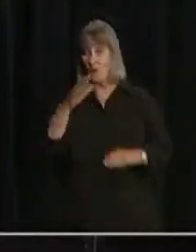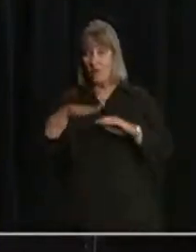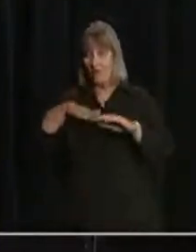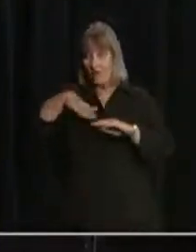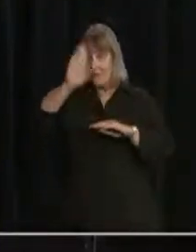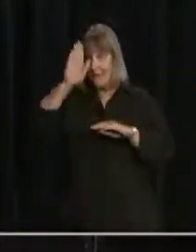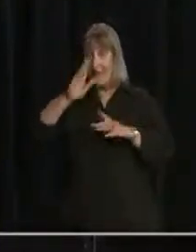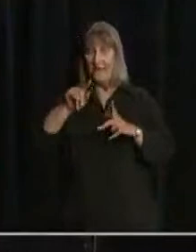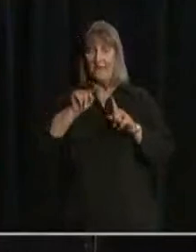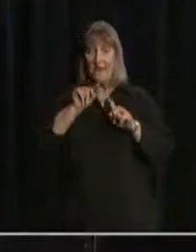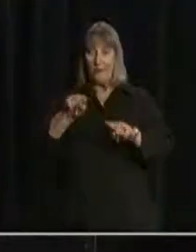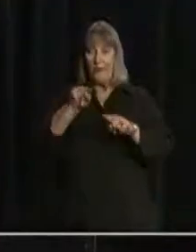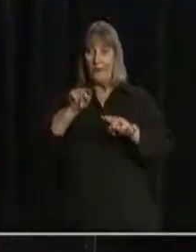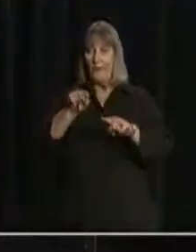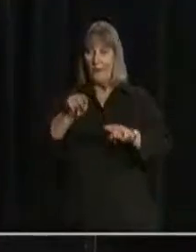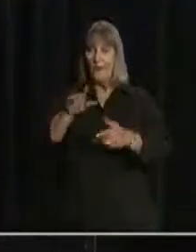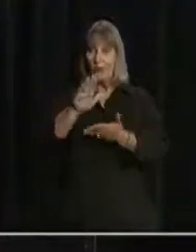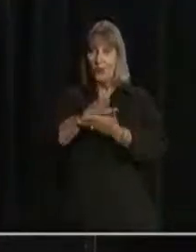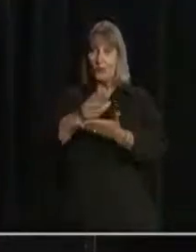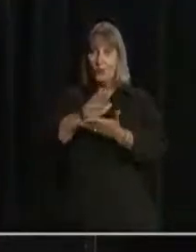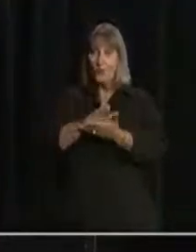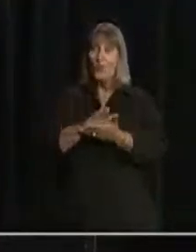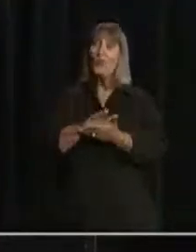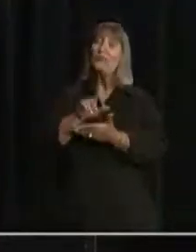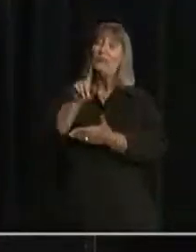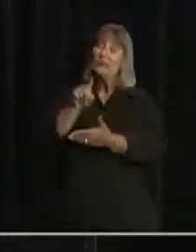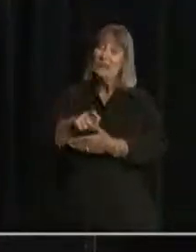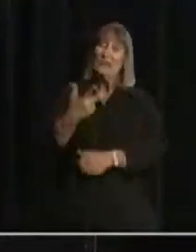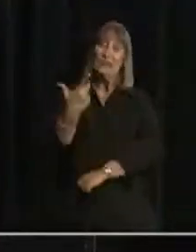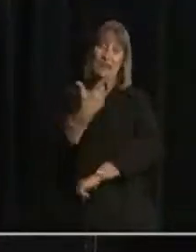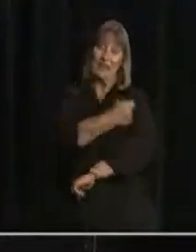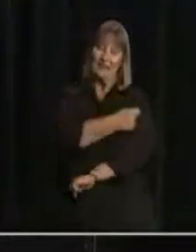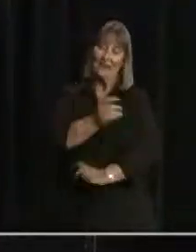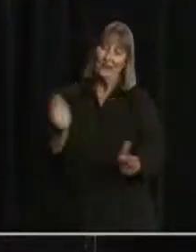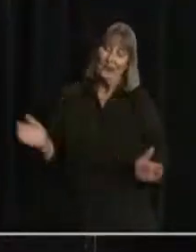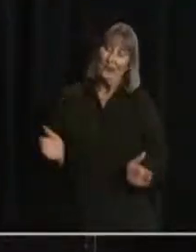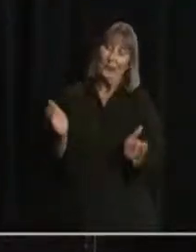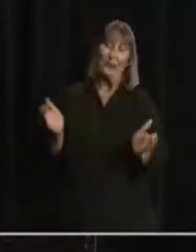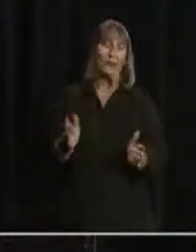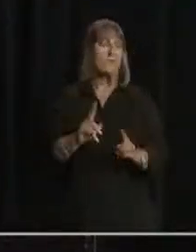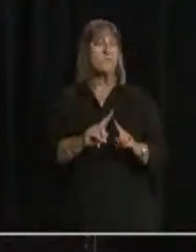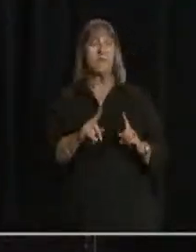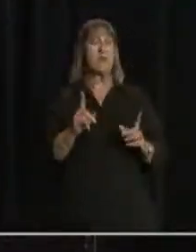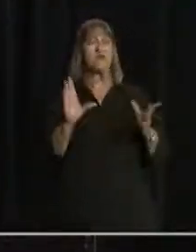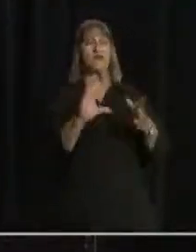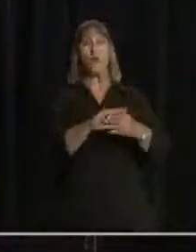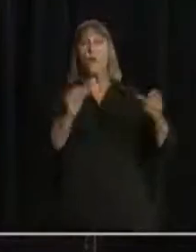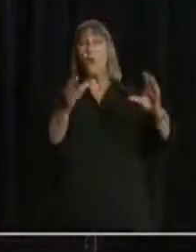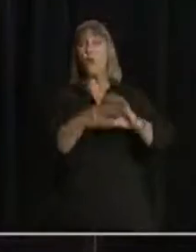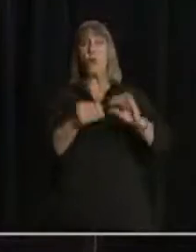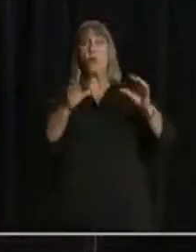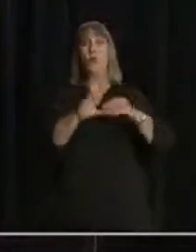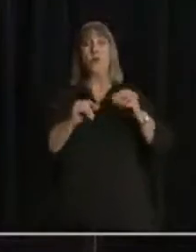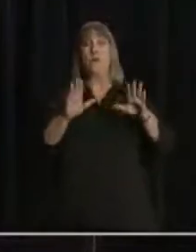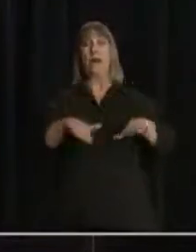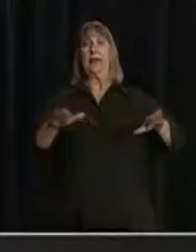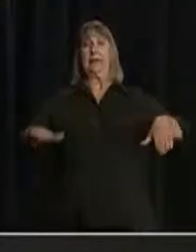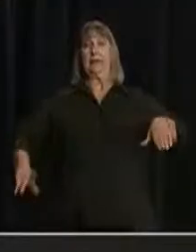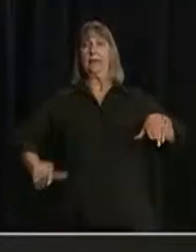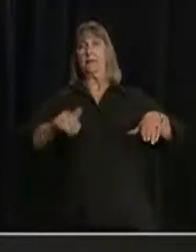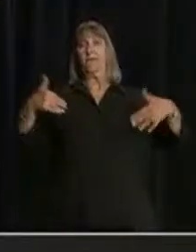school, at least over the age of 12, to get vaccinated. So, but we have not heard that anecdotally, but we'll keep an eye out on.